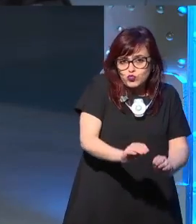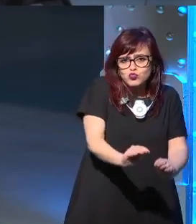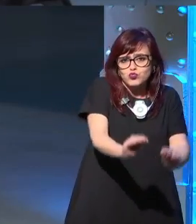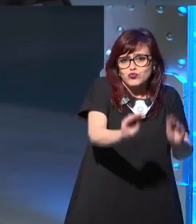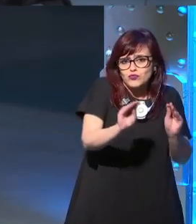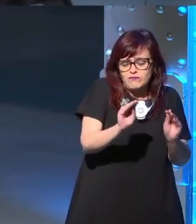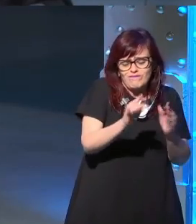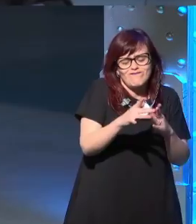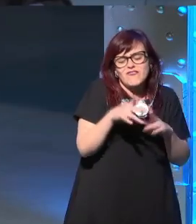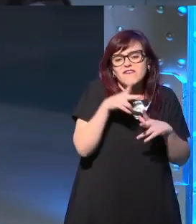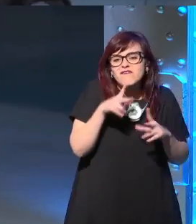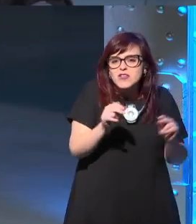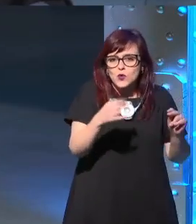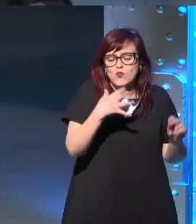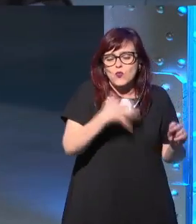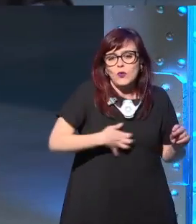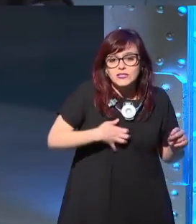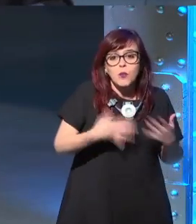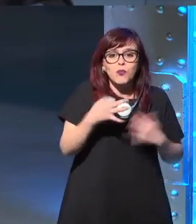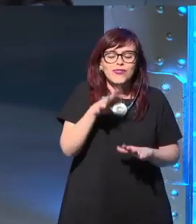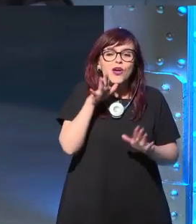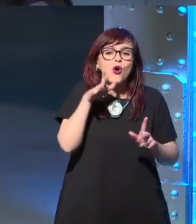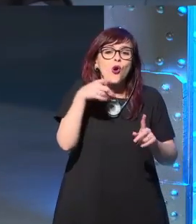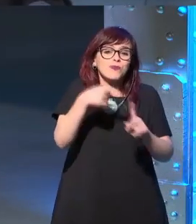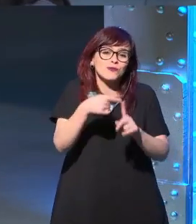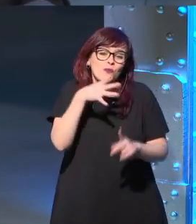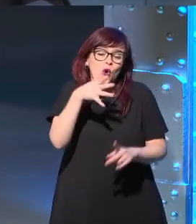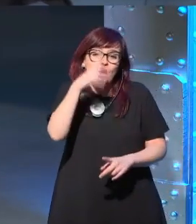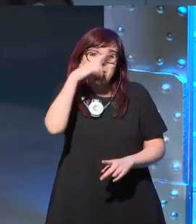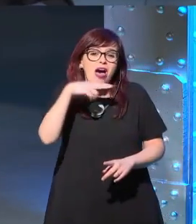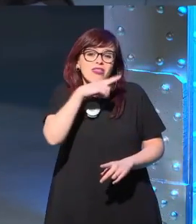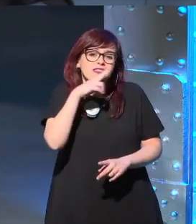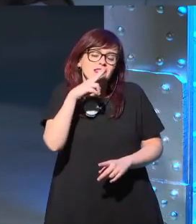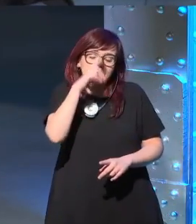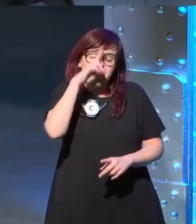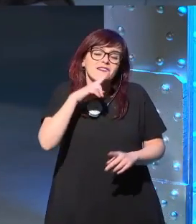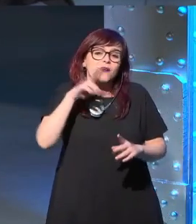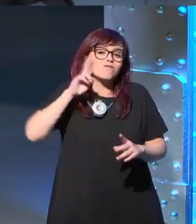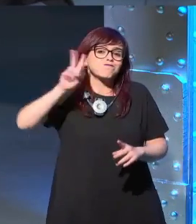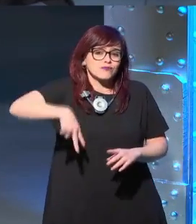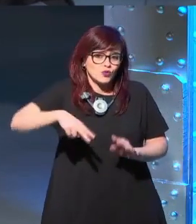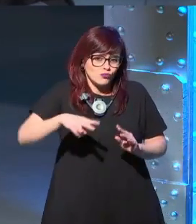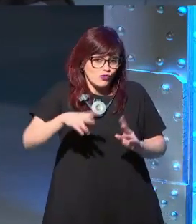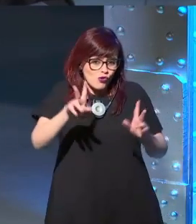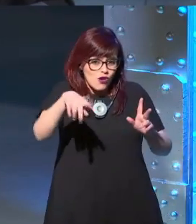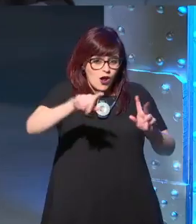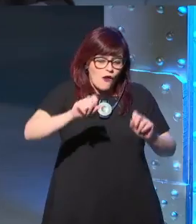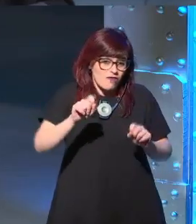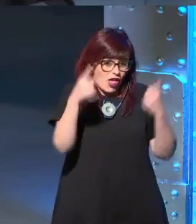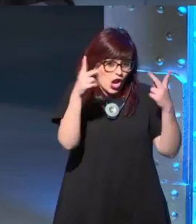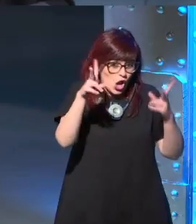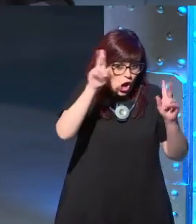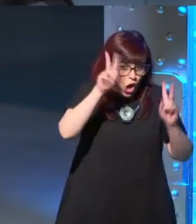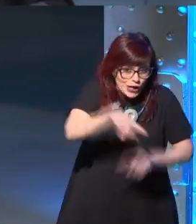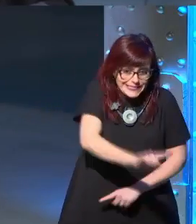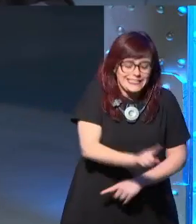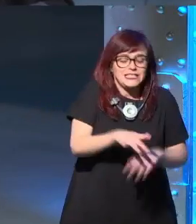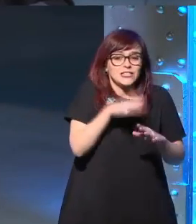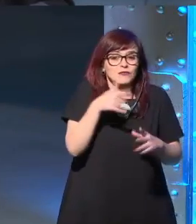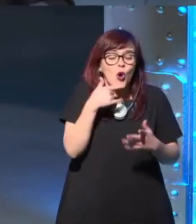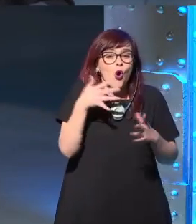and had sort of half abandoned him or didn't necessarily make him legal. That